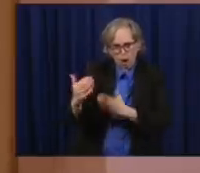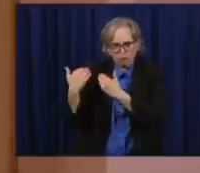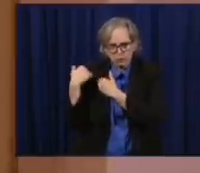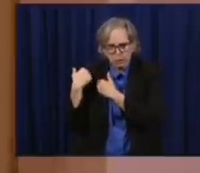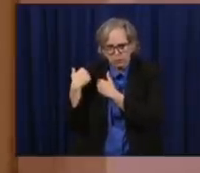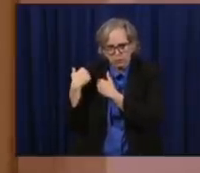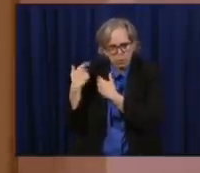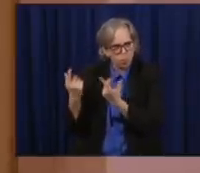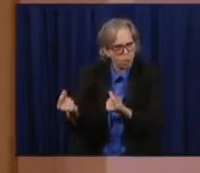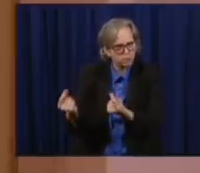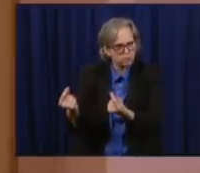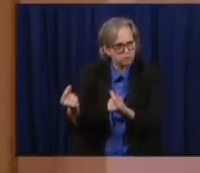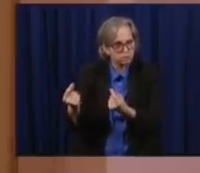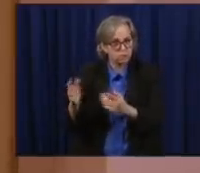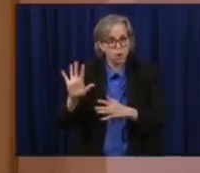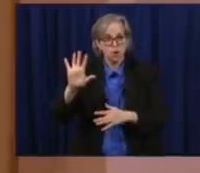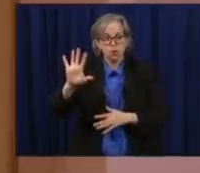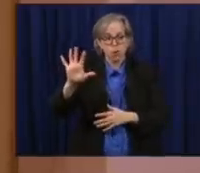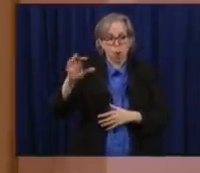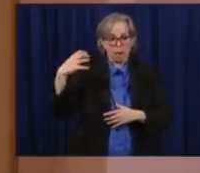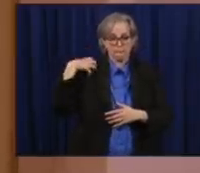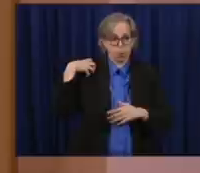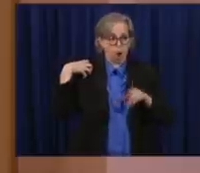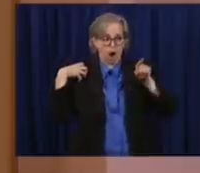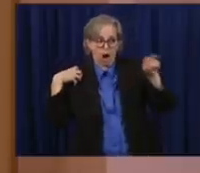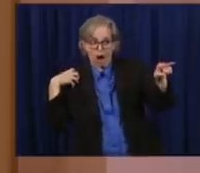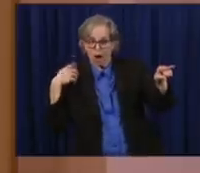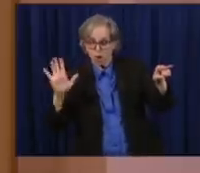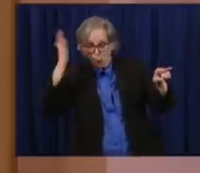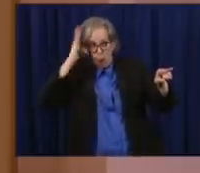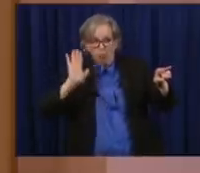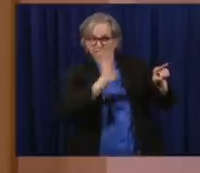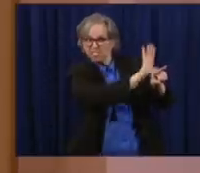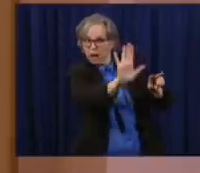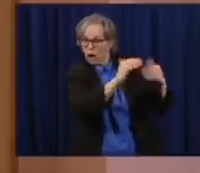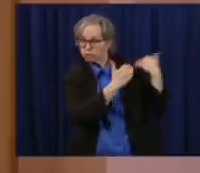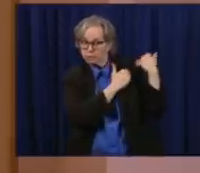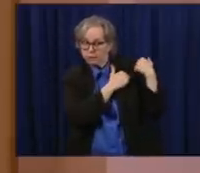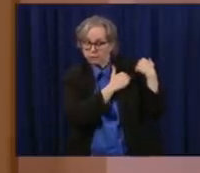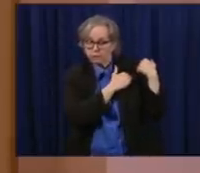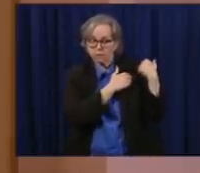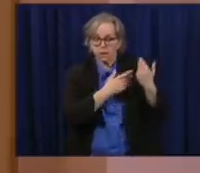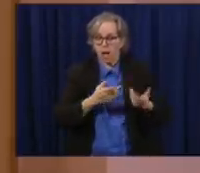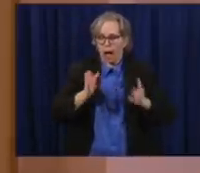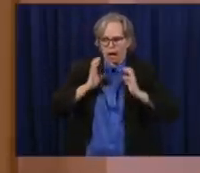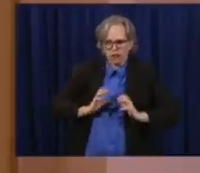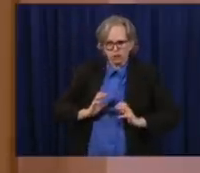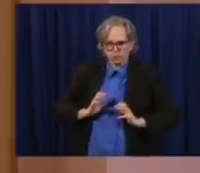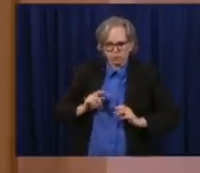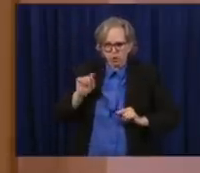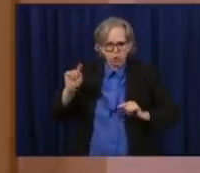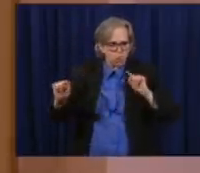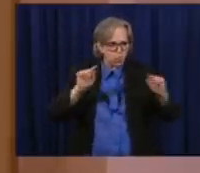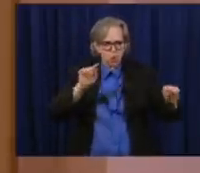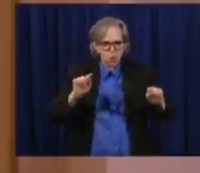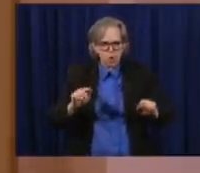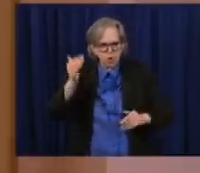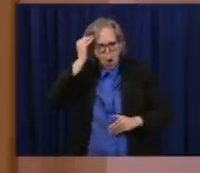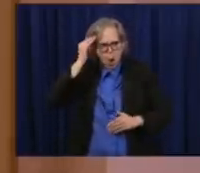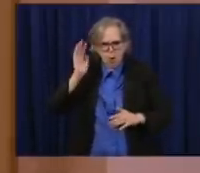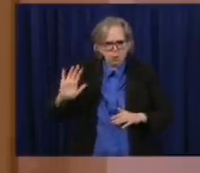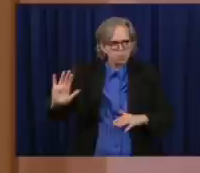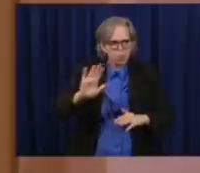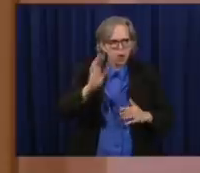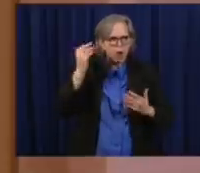do. We want that also for their customers. Want everybody to be able to understand it and feel confident in it. And the